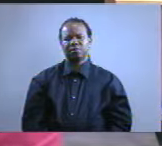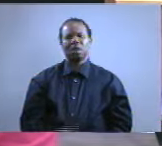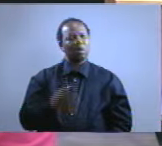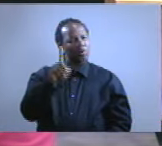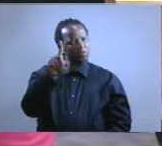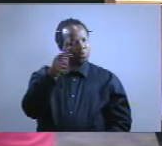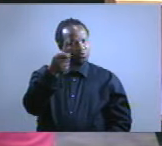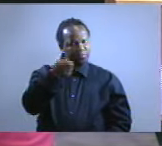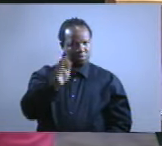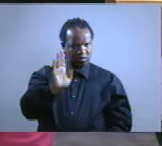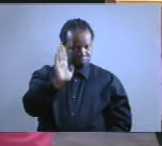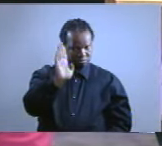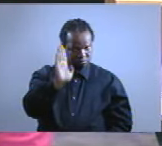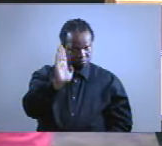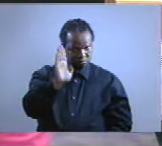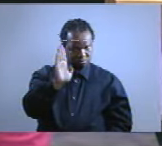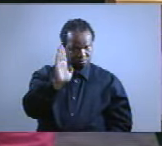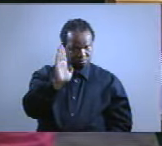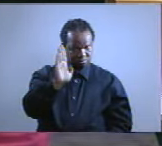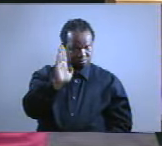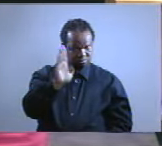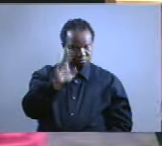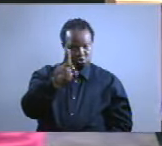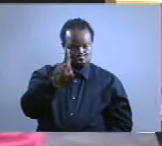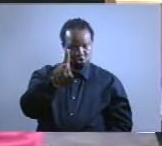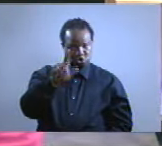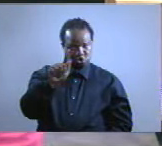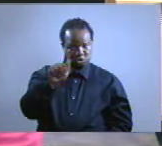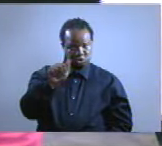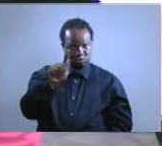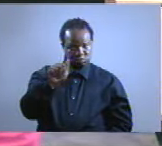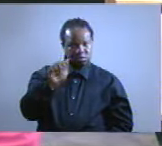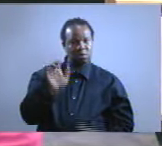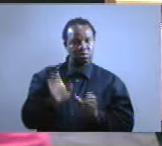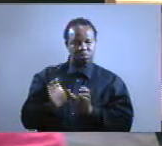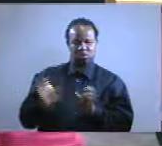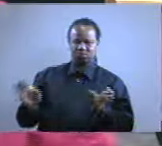Speaker, the DA would like to call for a division on this, please.